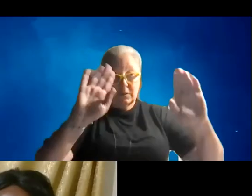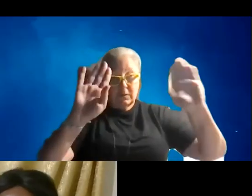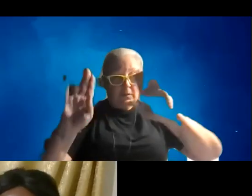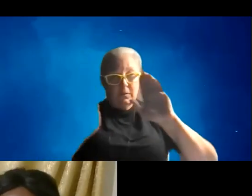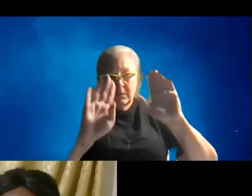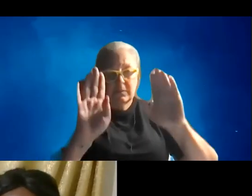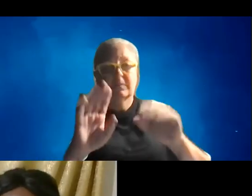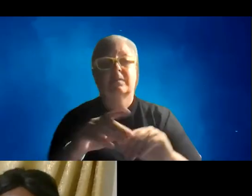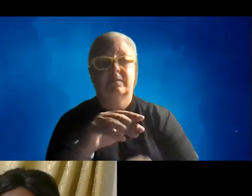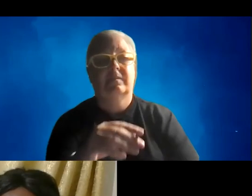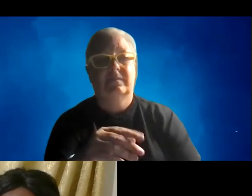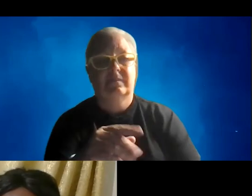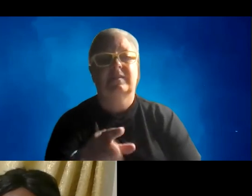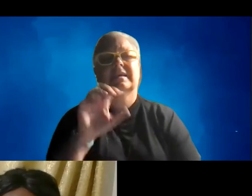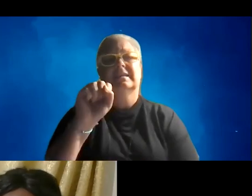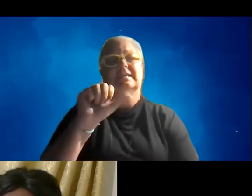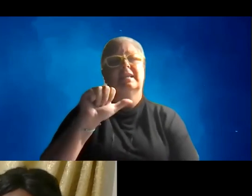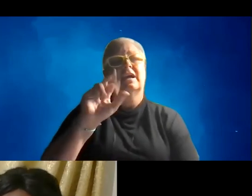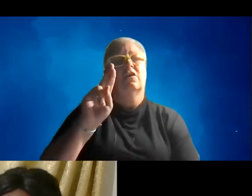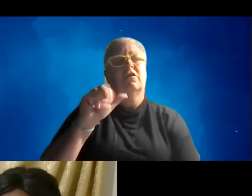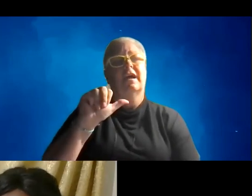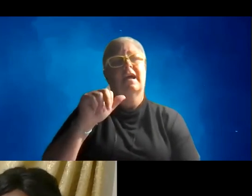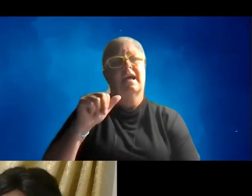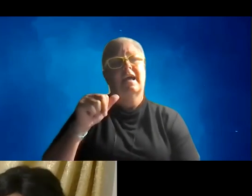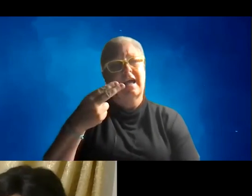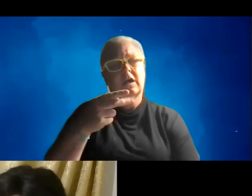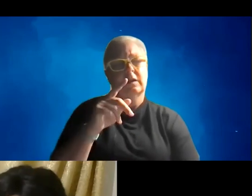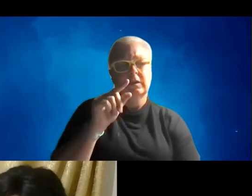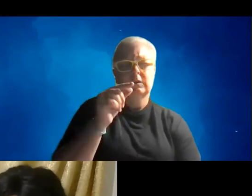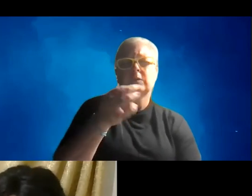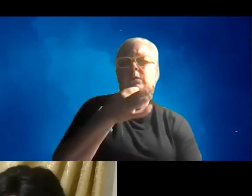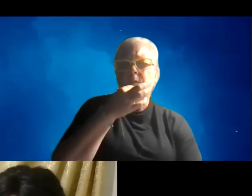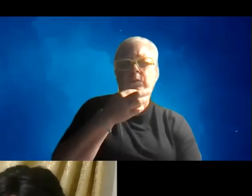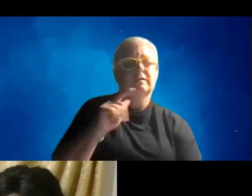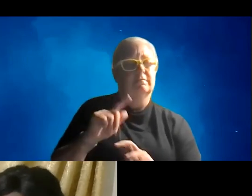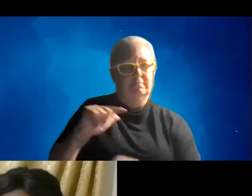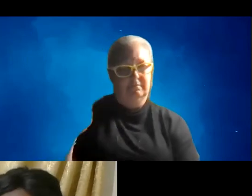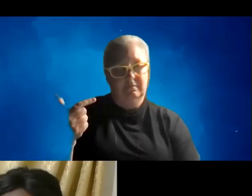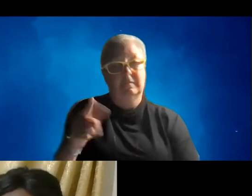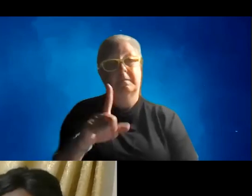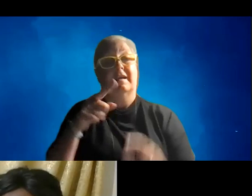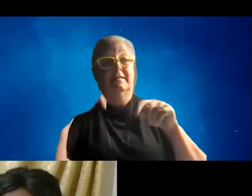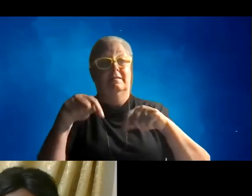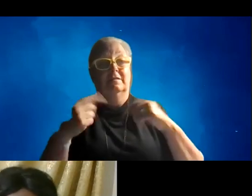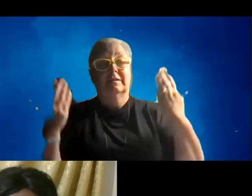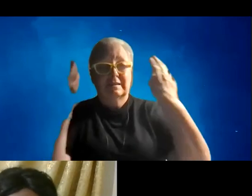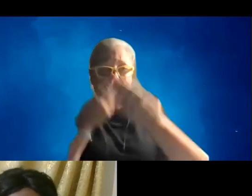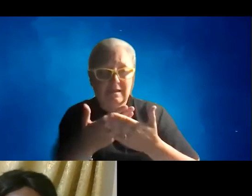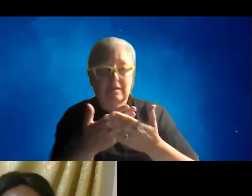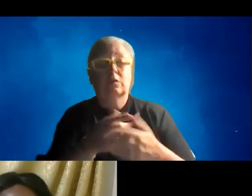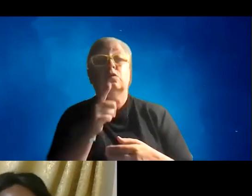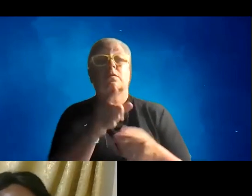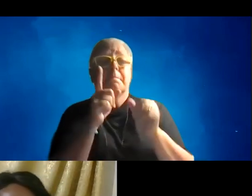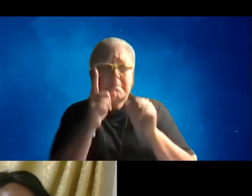I'll come to Sarah in a minute for a last word as well. But I think we've learned from today that you have to,